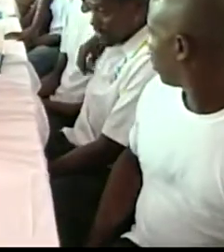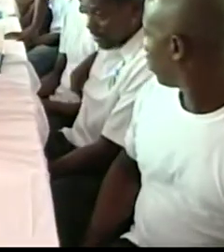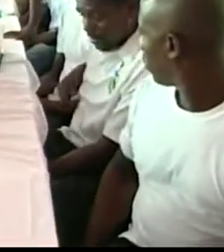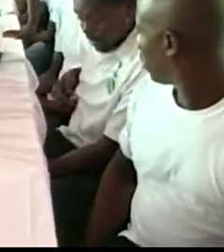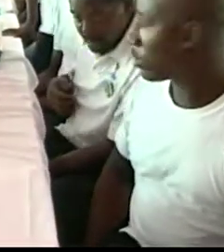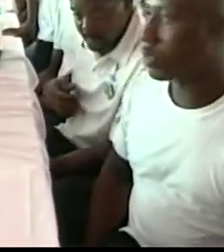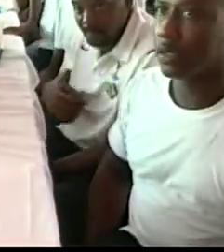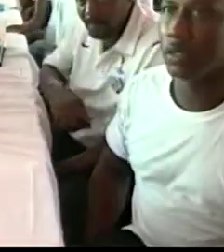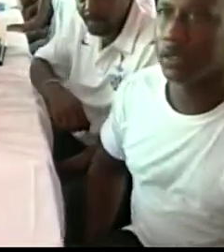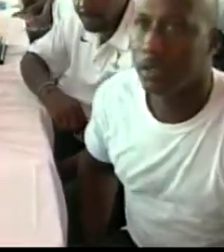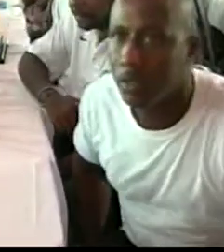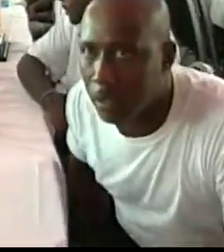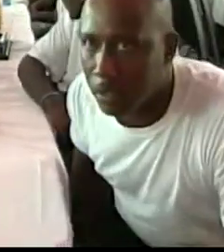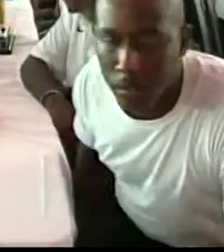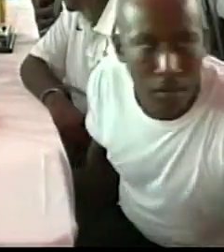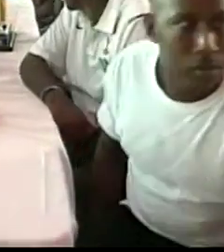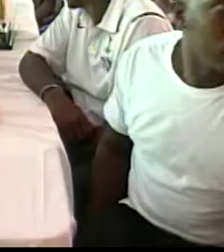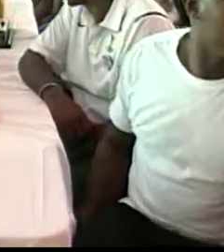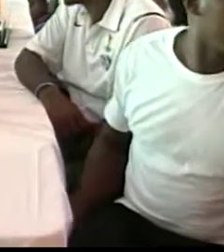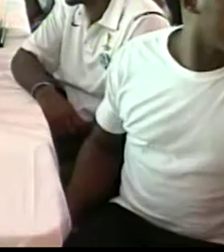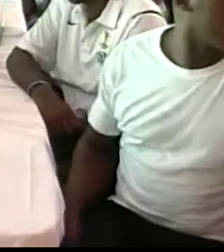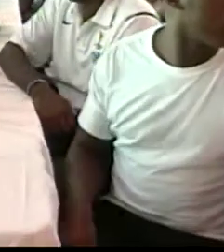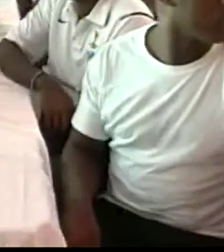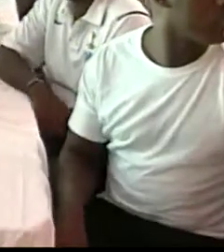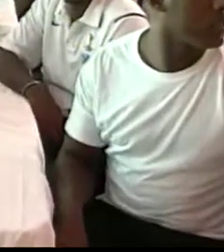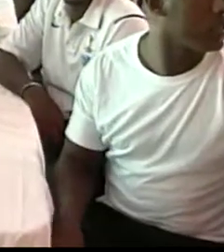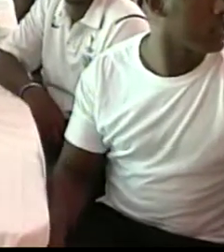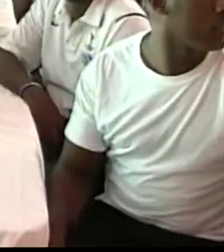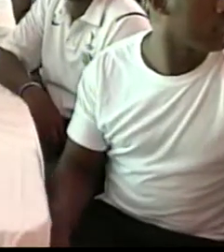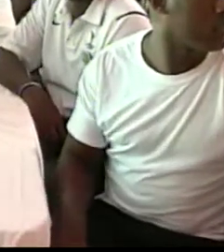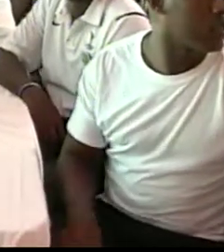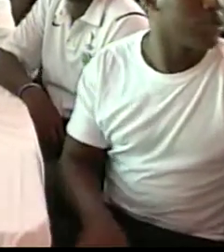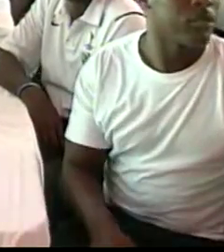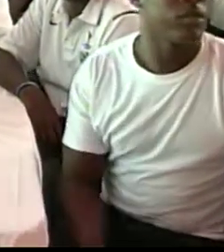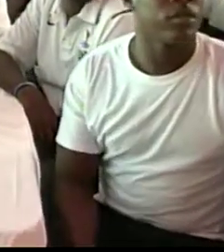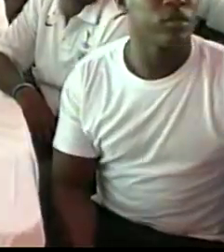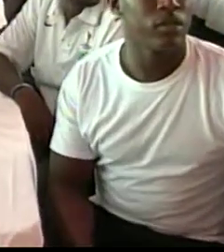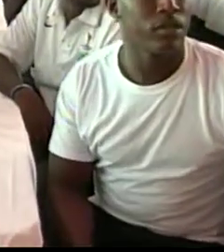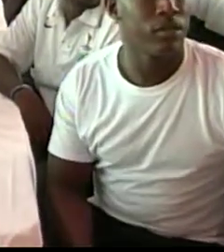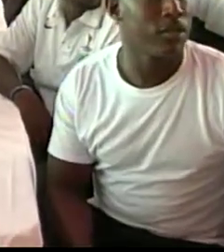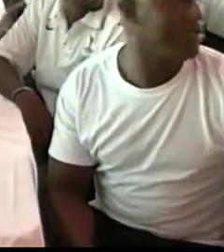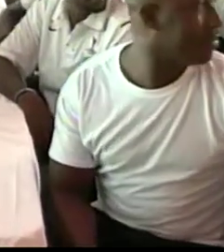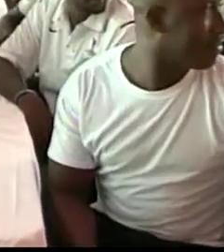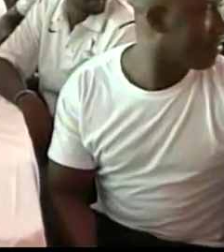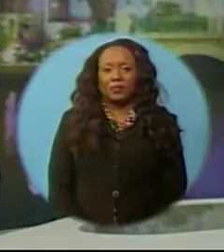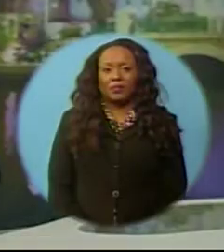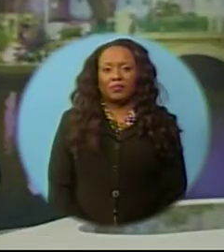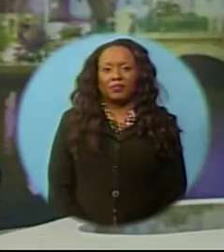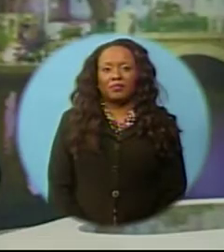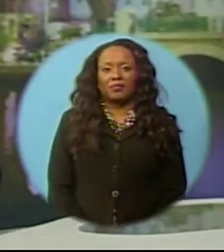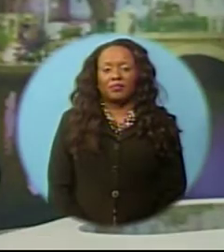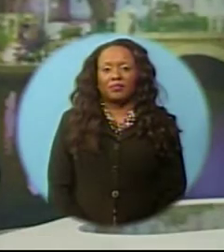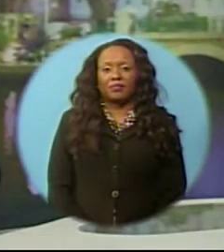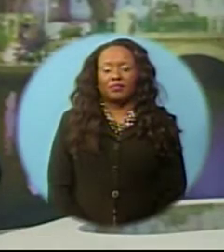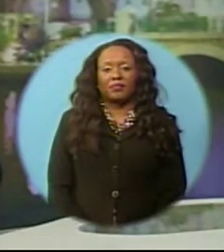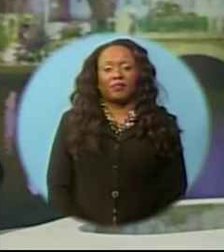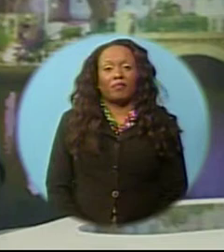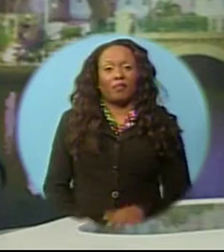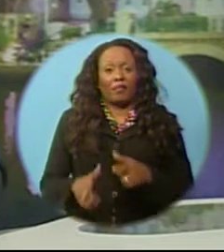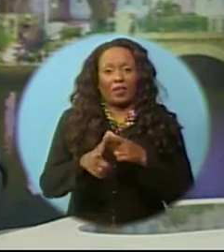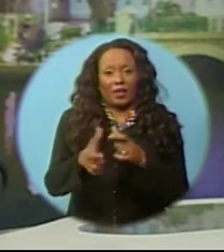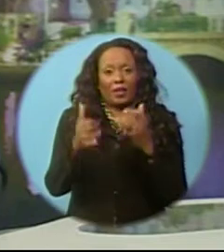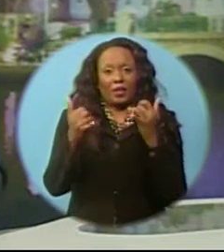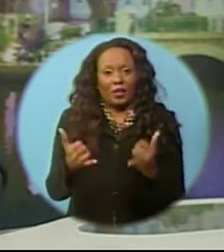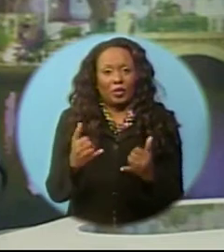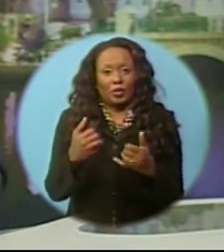again, congratulations to St. George South. Shane Jones, CBC Sports. In track and